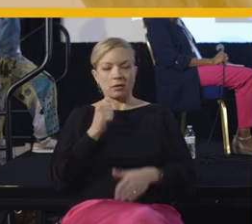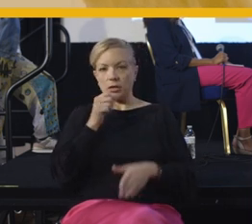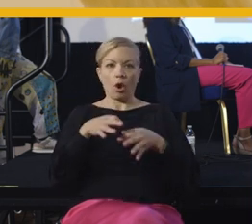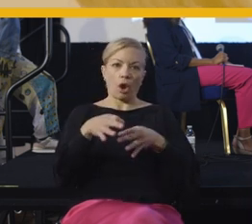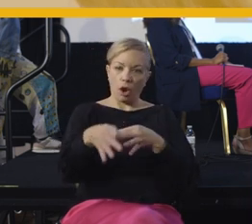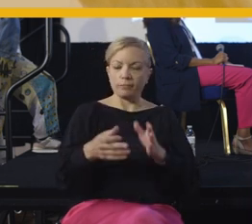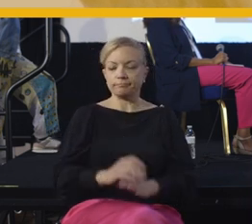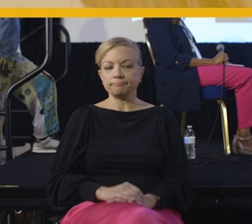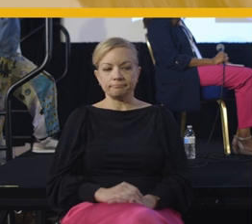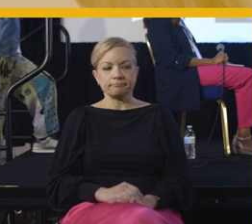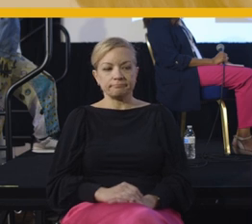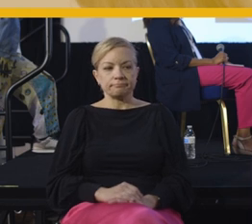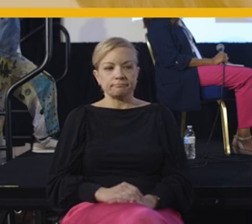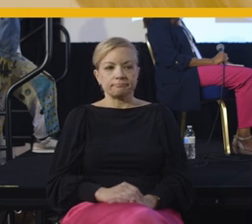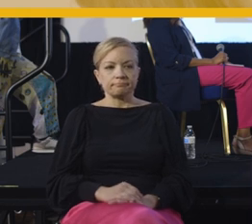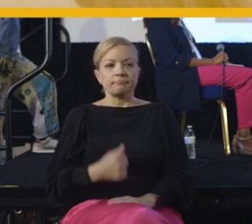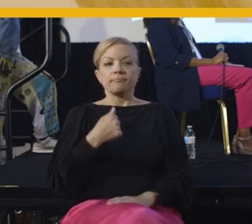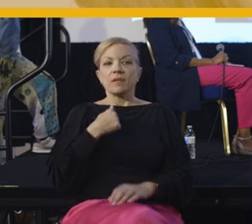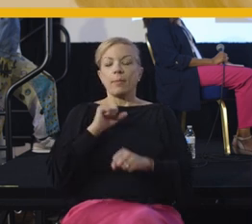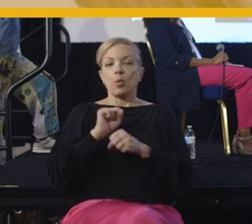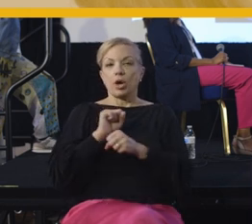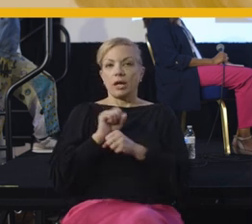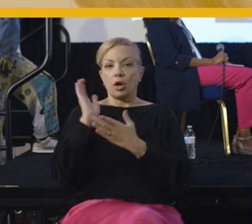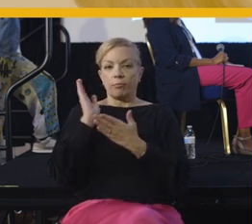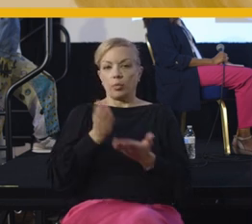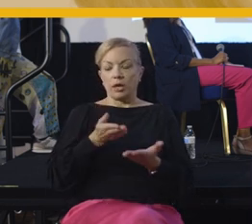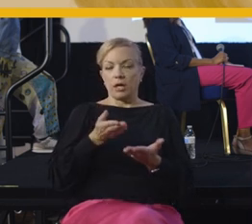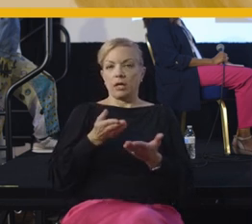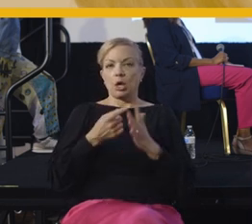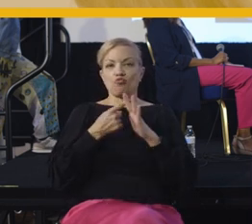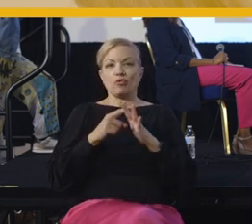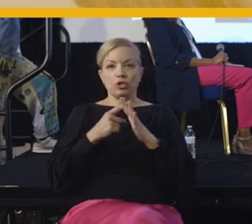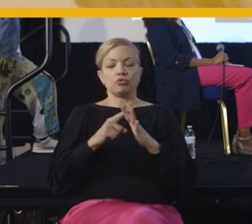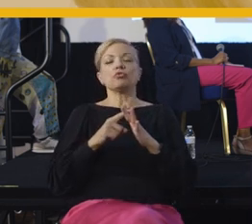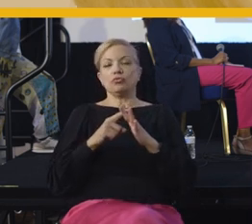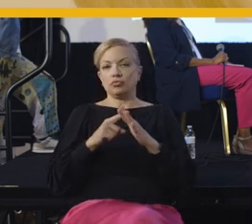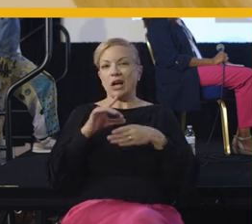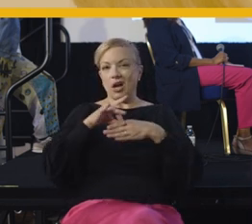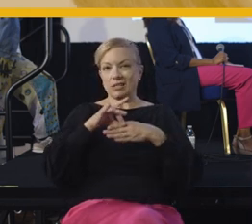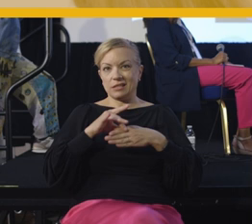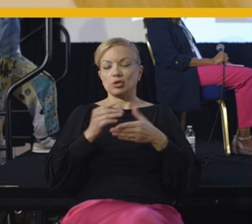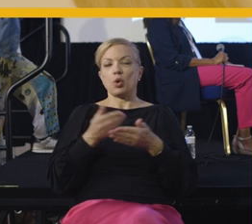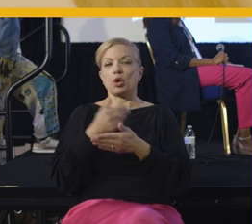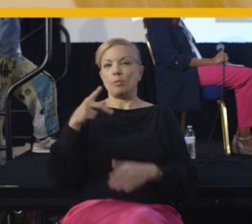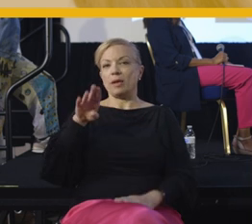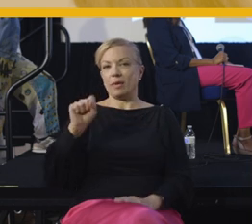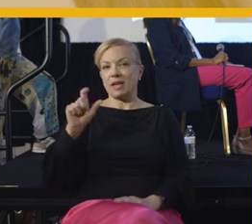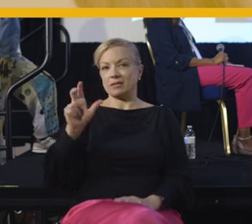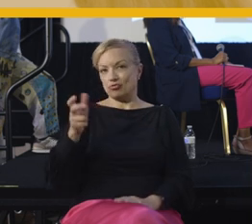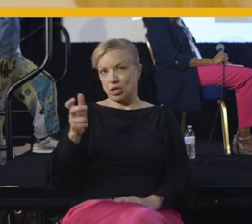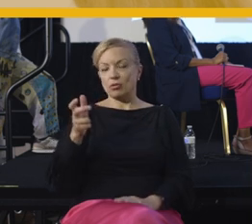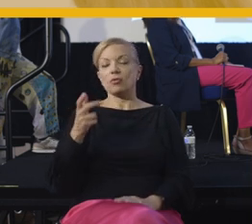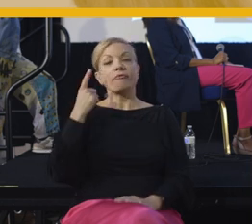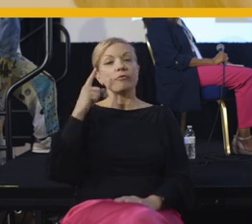that. And then I'm also working on bringing original content to the flagship PBS YouTube channel. And our goal there is